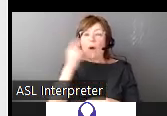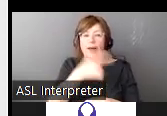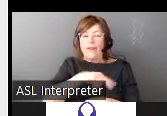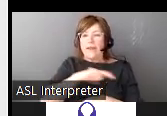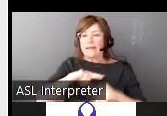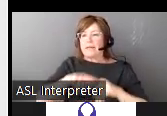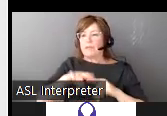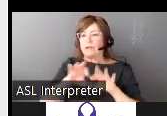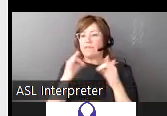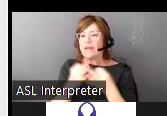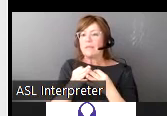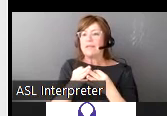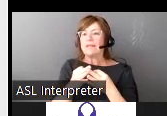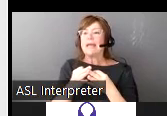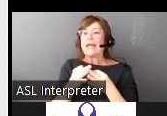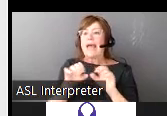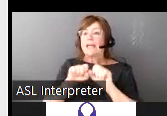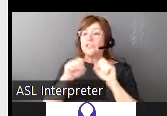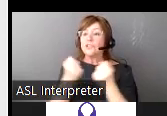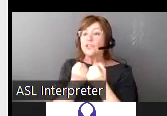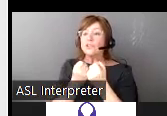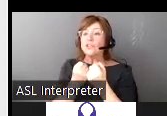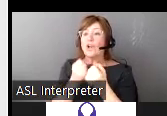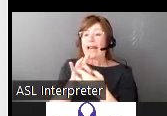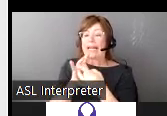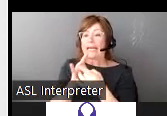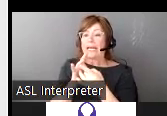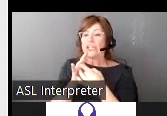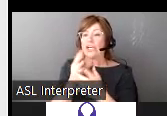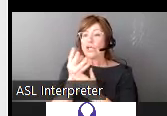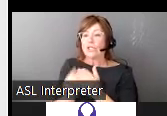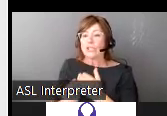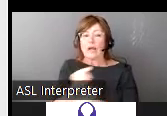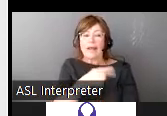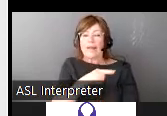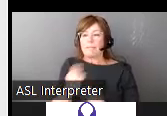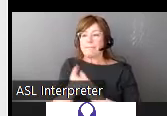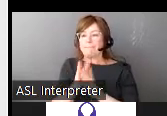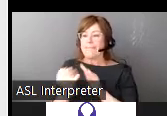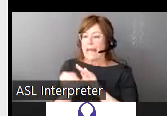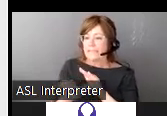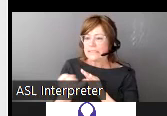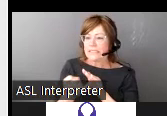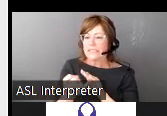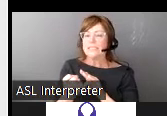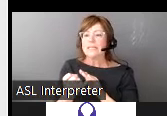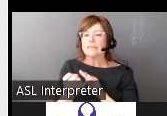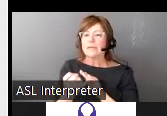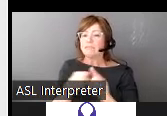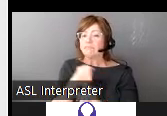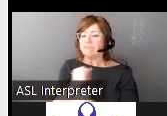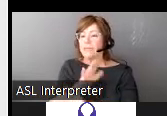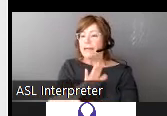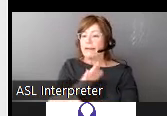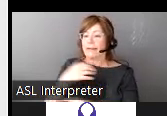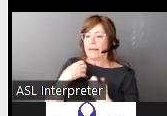in turn, lack of social connection, makes older adults more vulnerable to isolation and can impact their well-being.